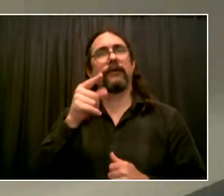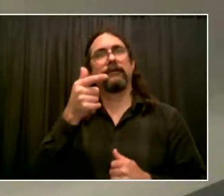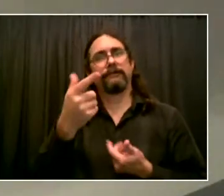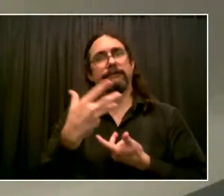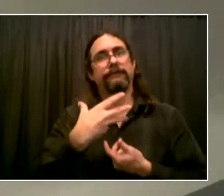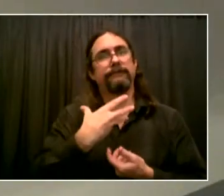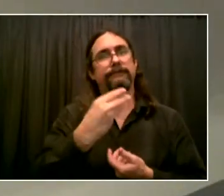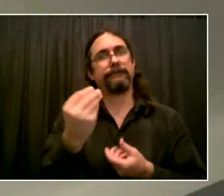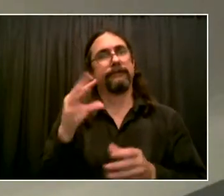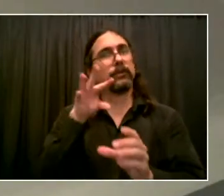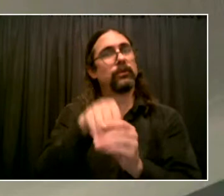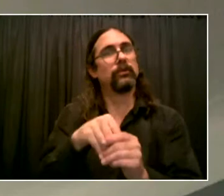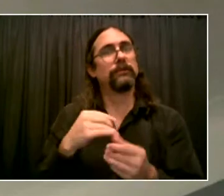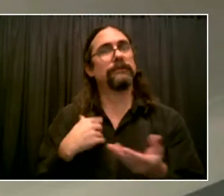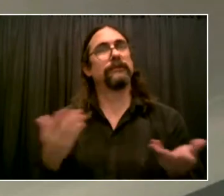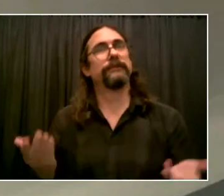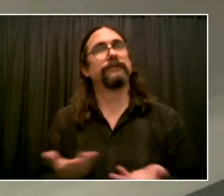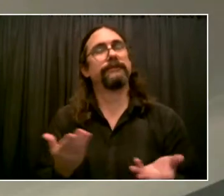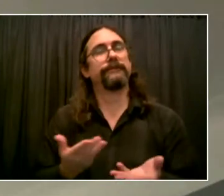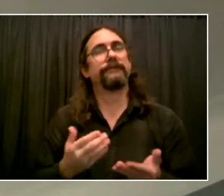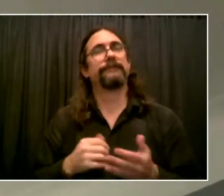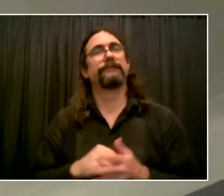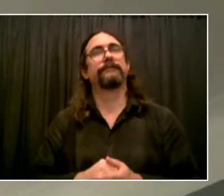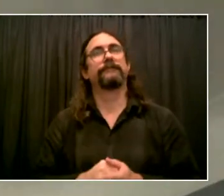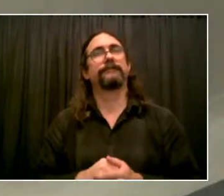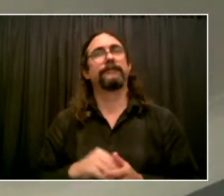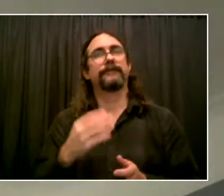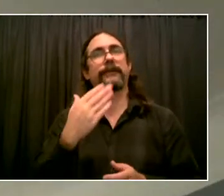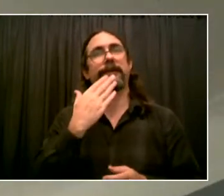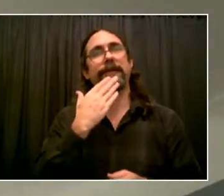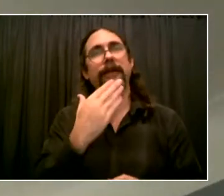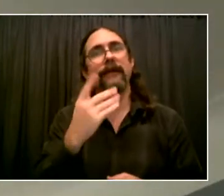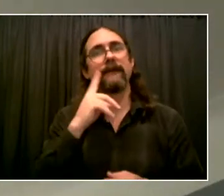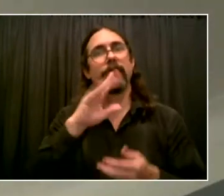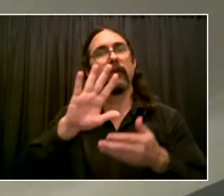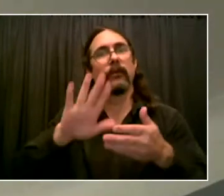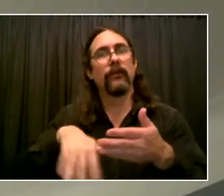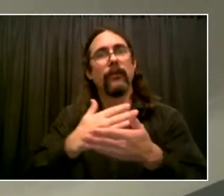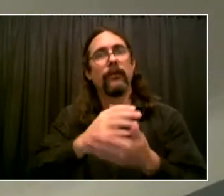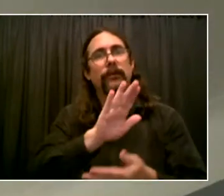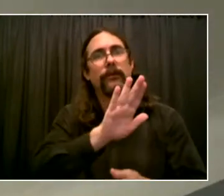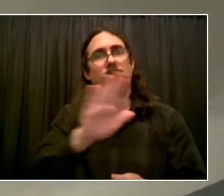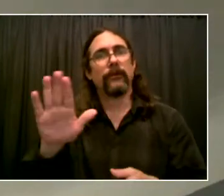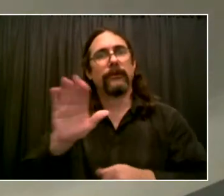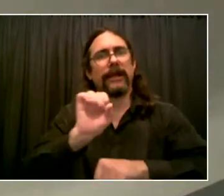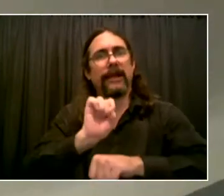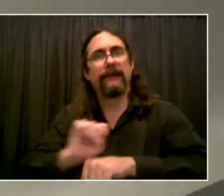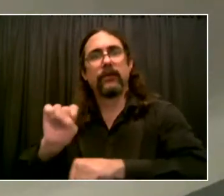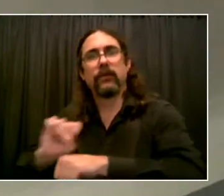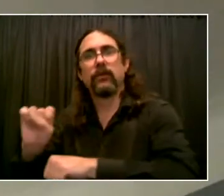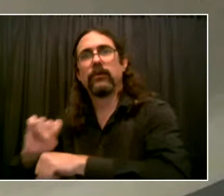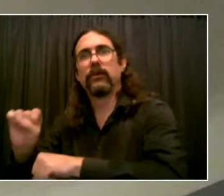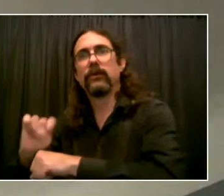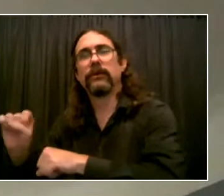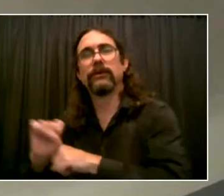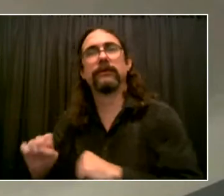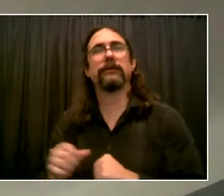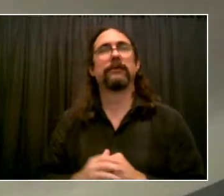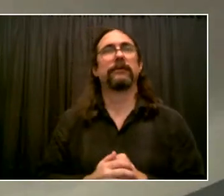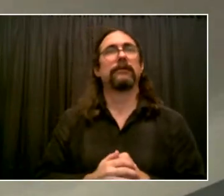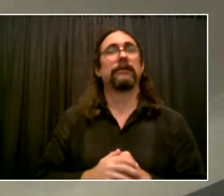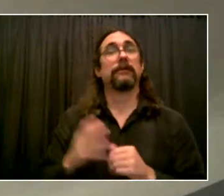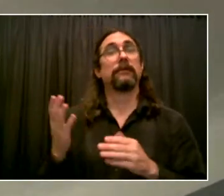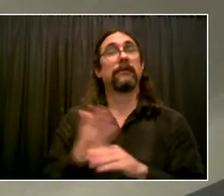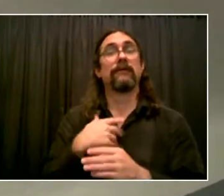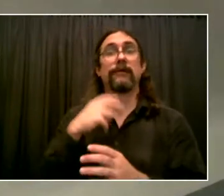know, I have to diverge here in the beginning because we began this whole conference with